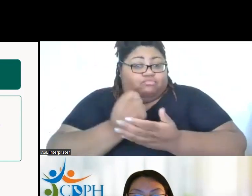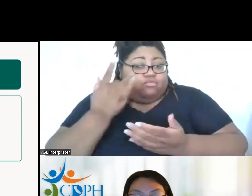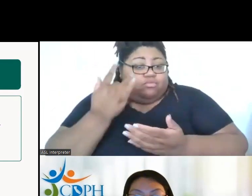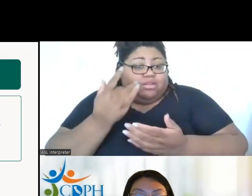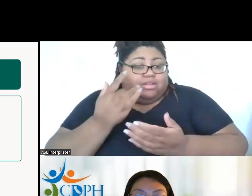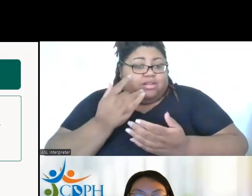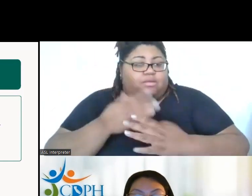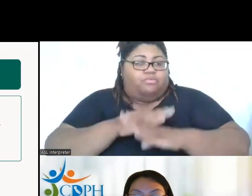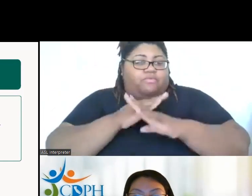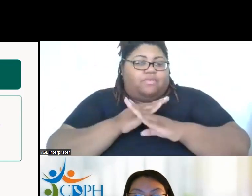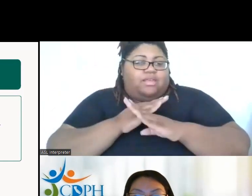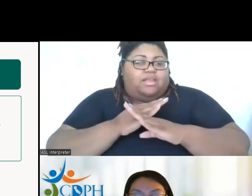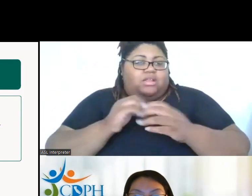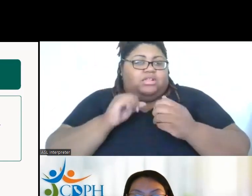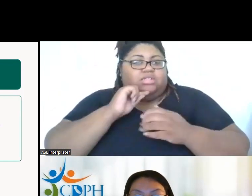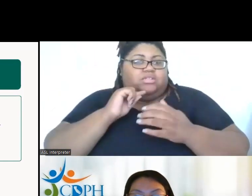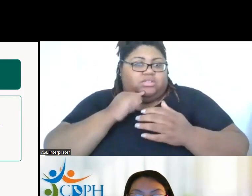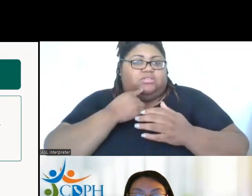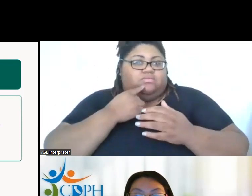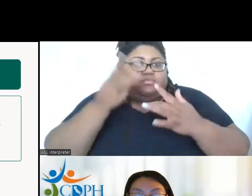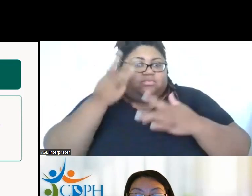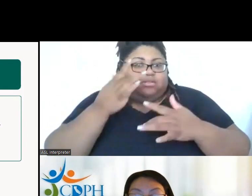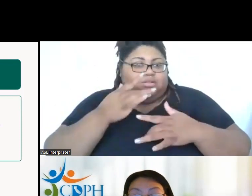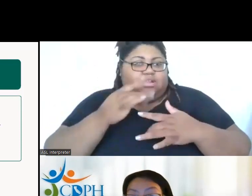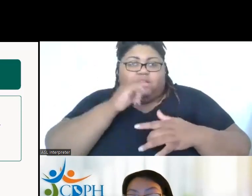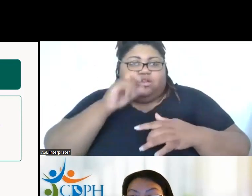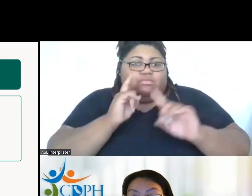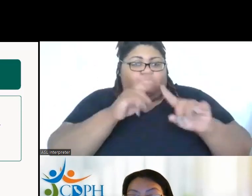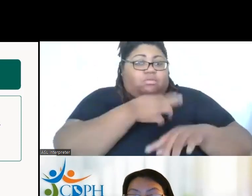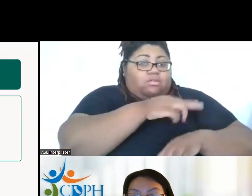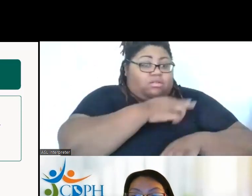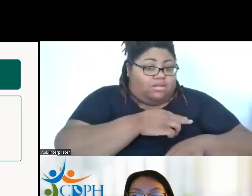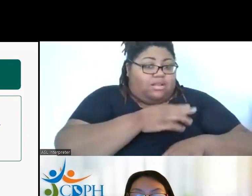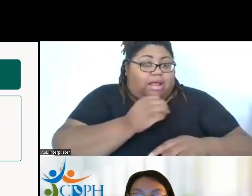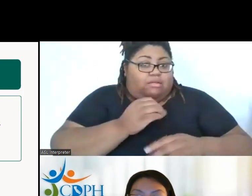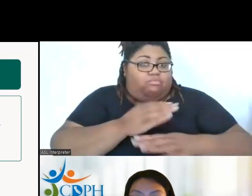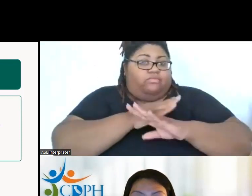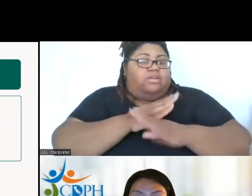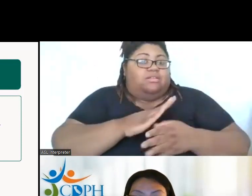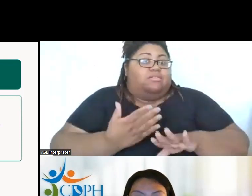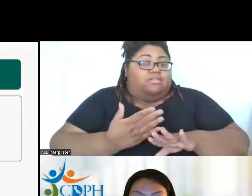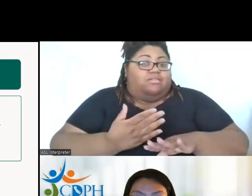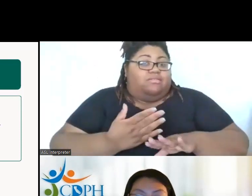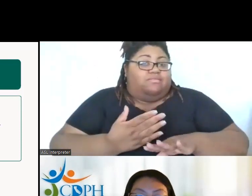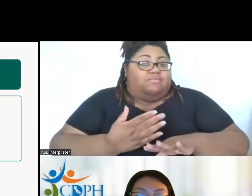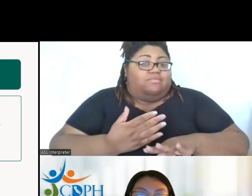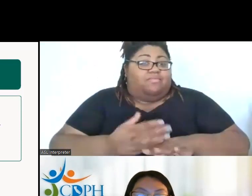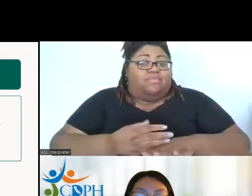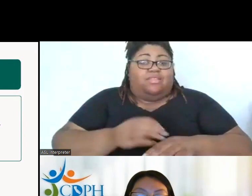illness, hospitalization, and death from COVID-19 by up to 50 to 88%, depending on the study that you look